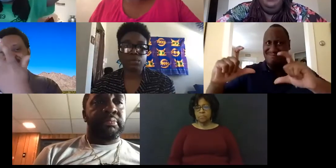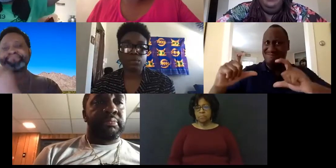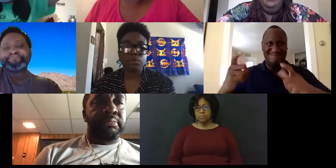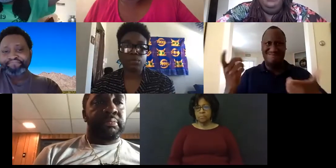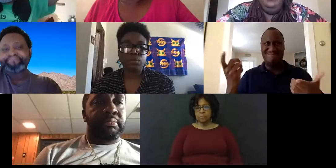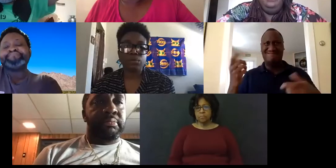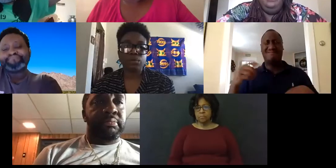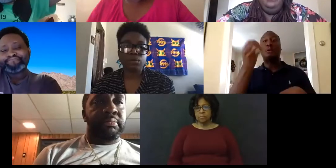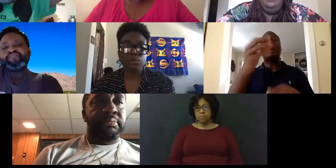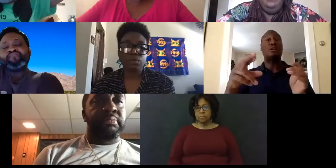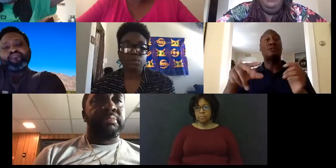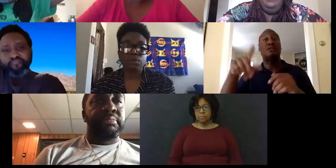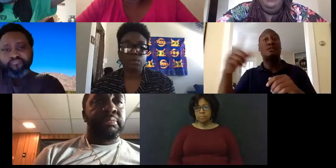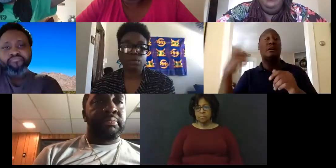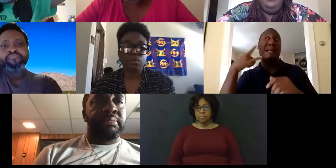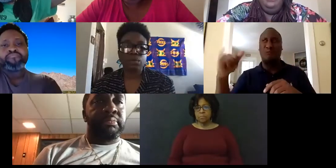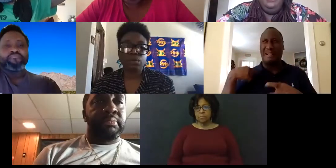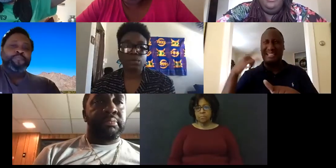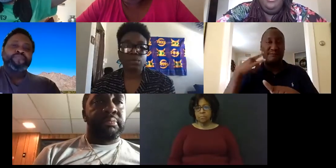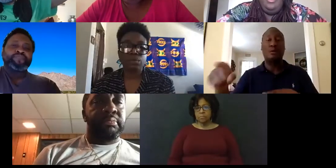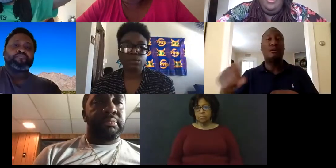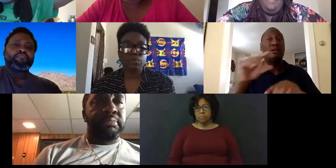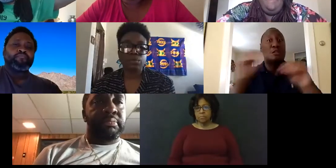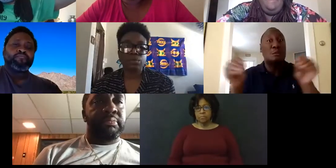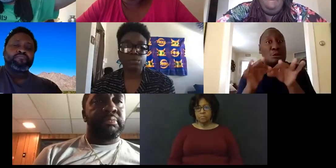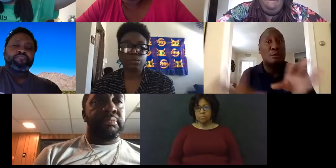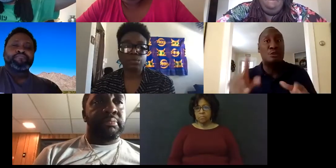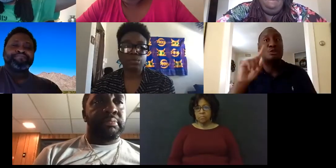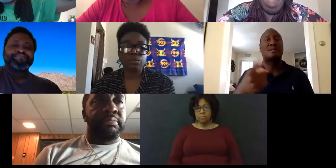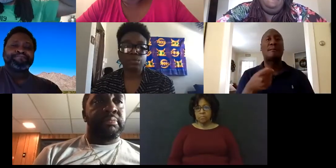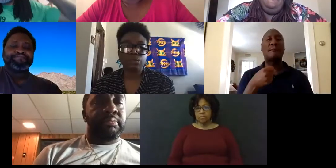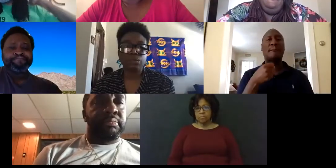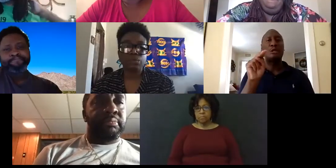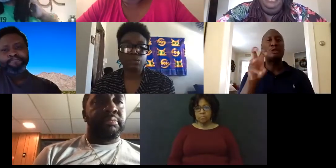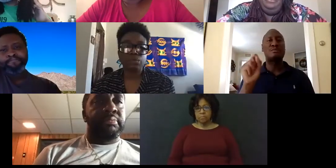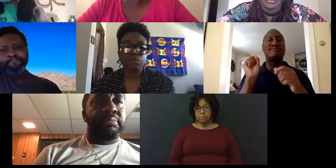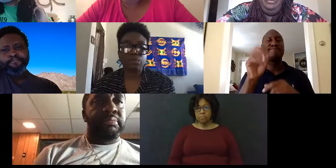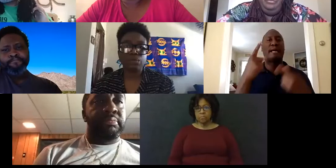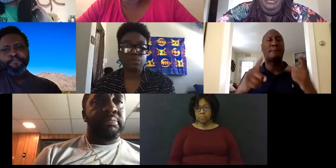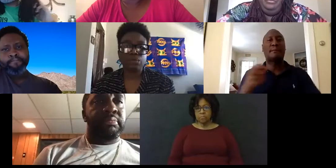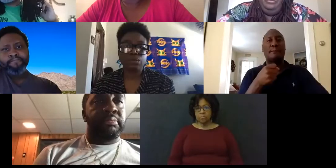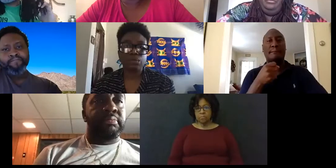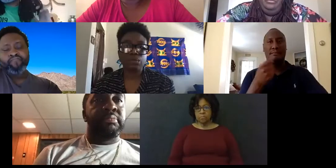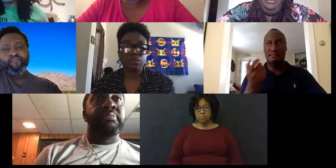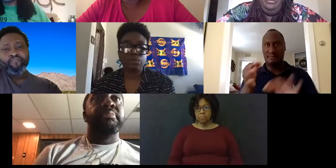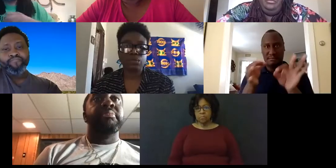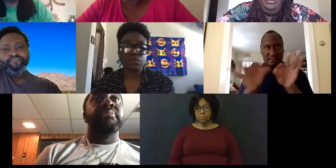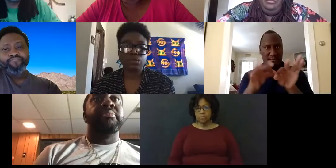we couldn't see them. So they needed to be enlarged so they would be visible. And in California, they didn't even have